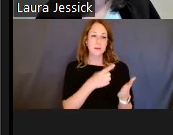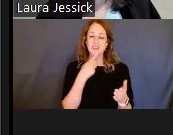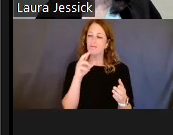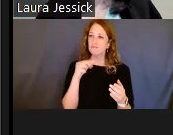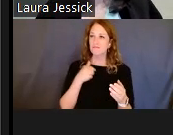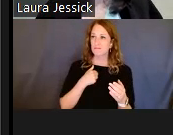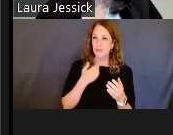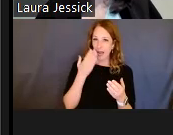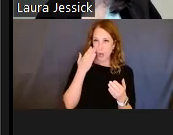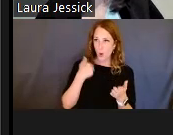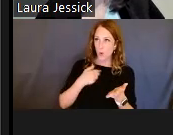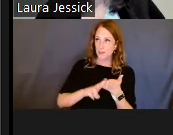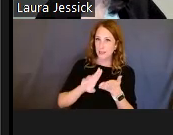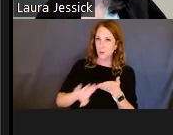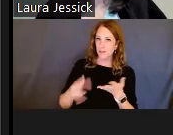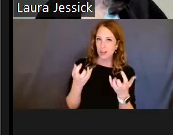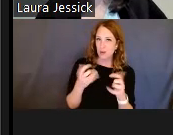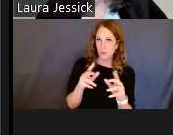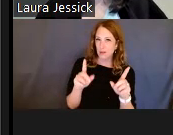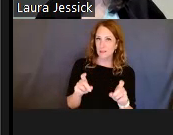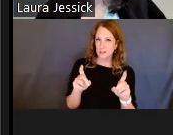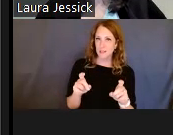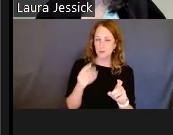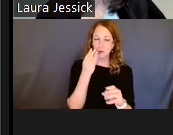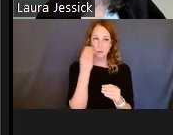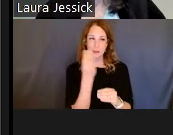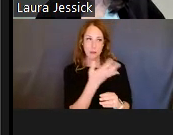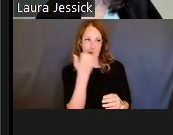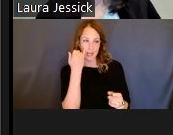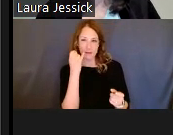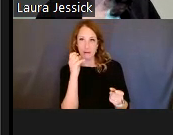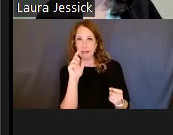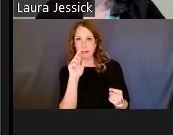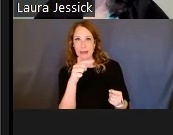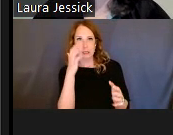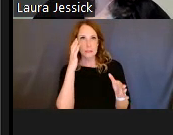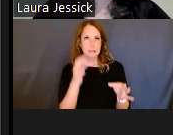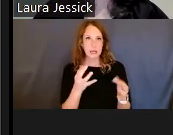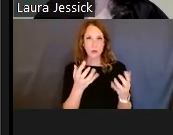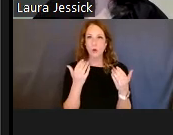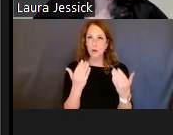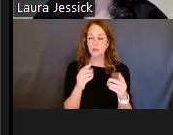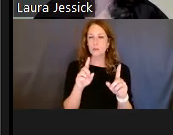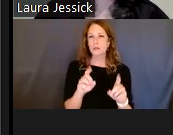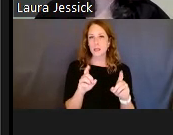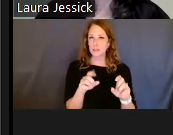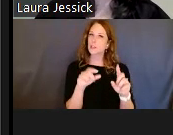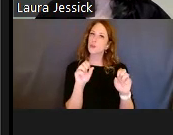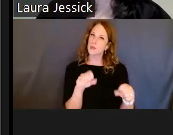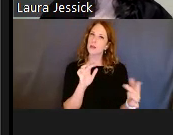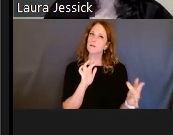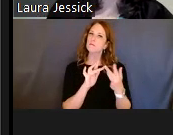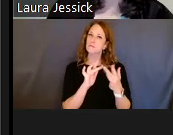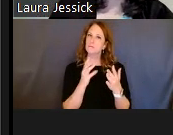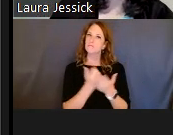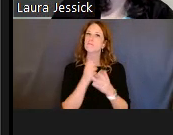tested. We simply say, let them know that if they ever change their mind, they are welcome to come forward and reach out to us and have their kit tested